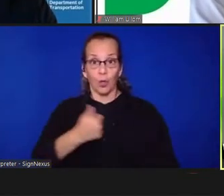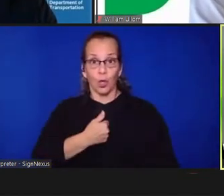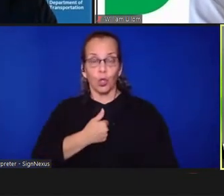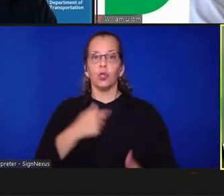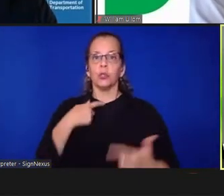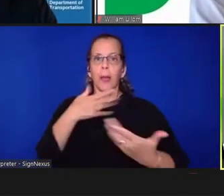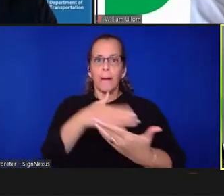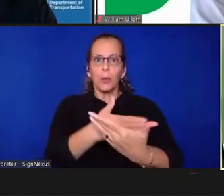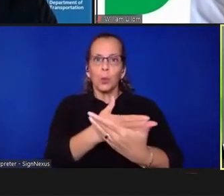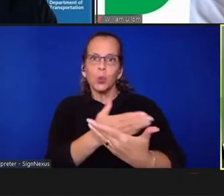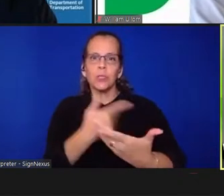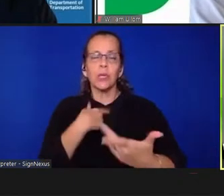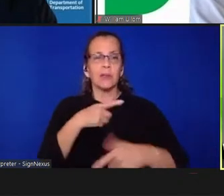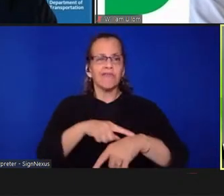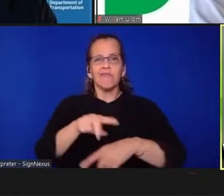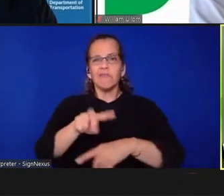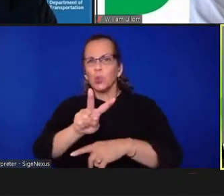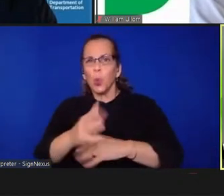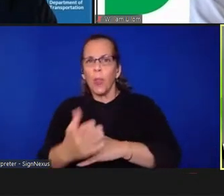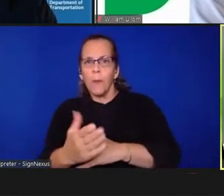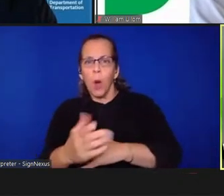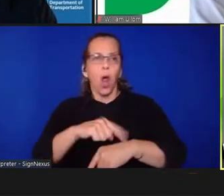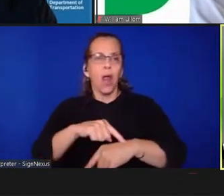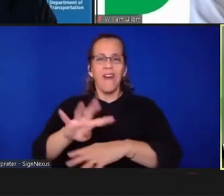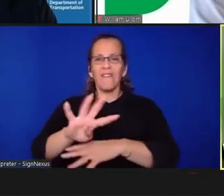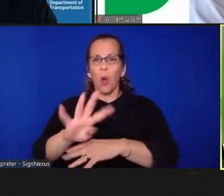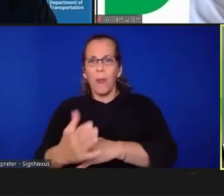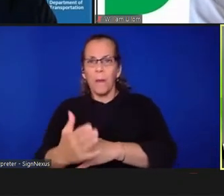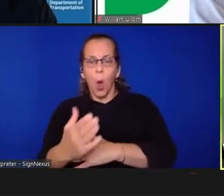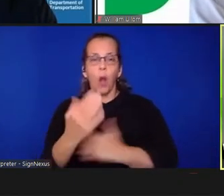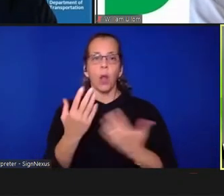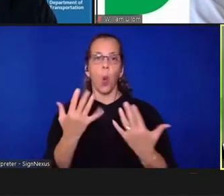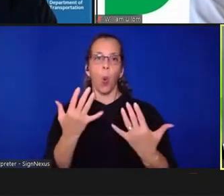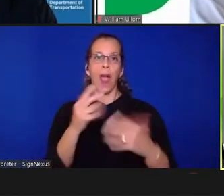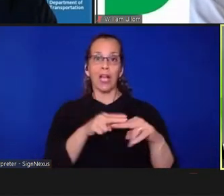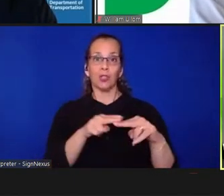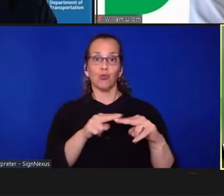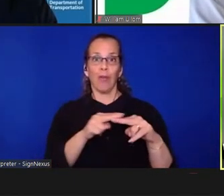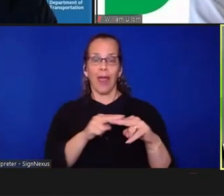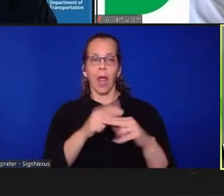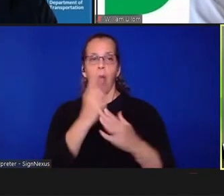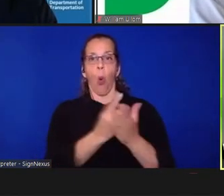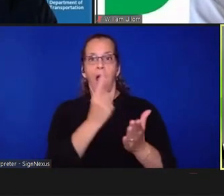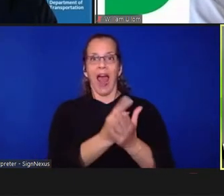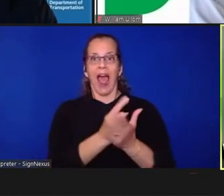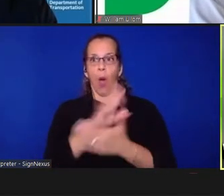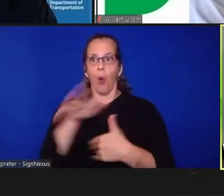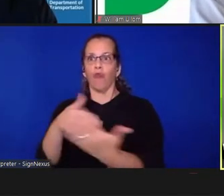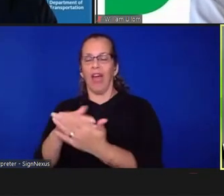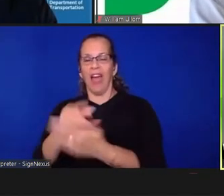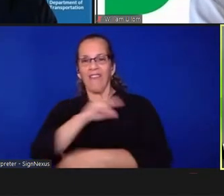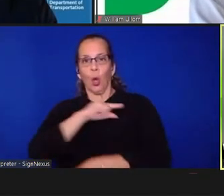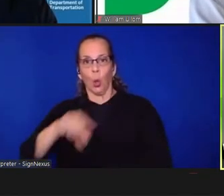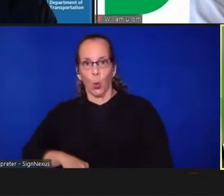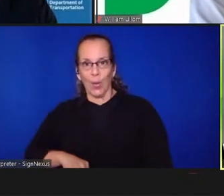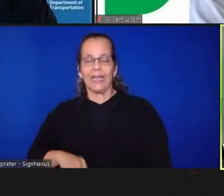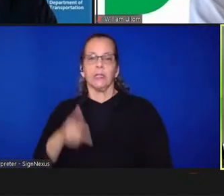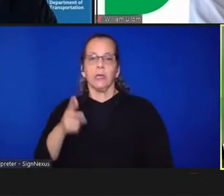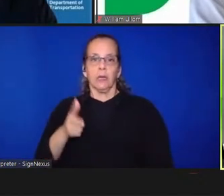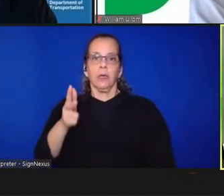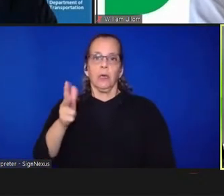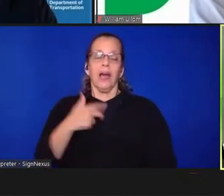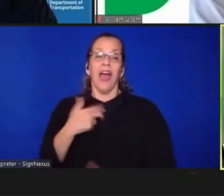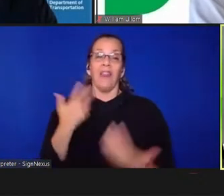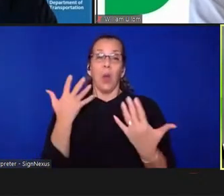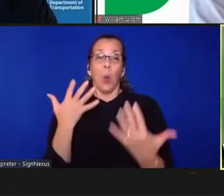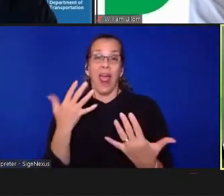2 3 4 AM afterwards a half with a half an hour for the train take an hour ride back to Queens stopping at all local stops and then went out in the freezing